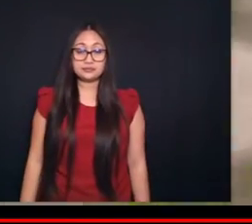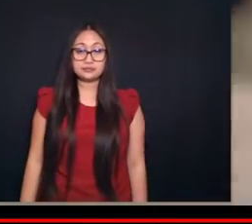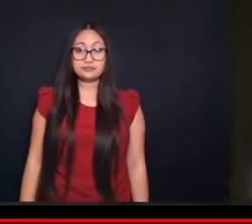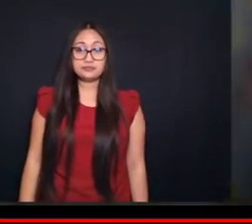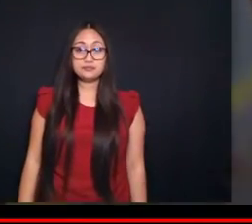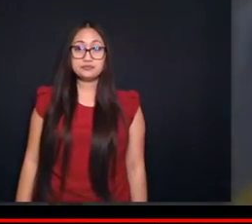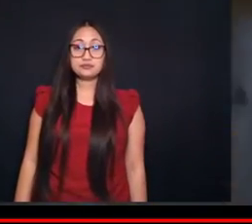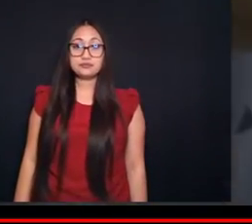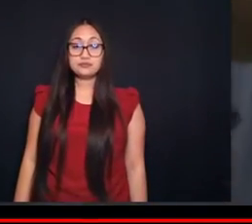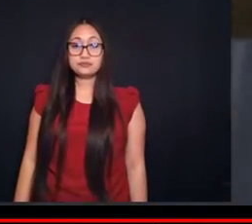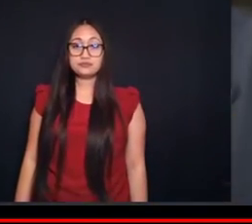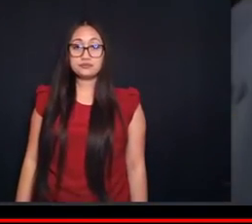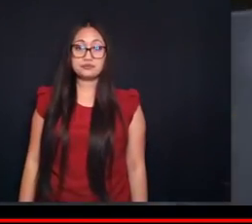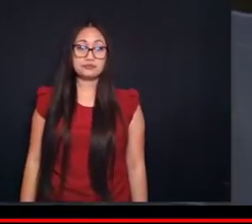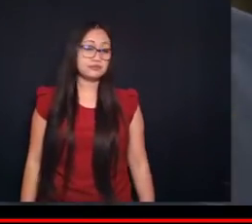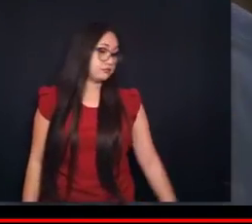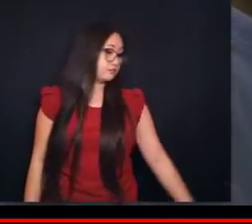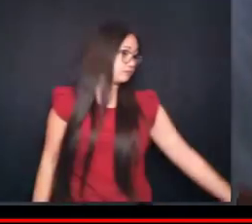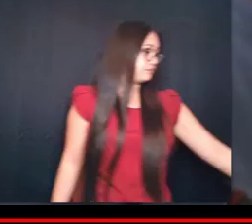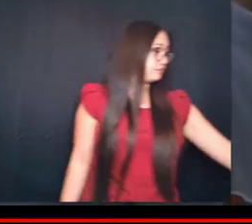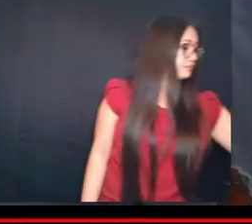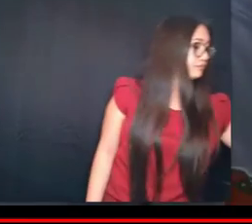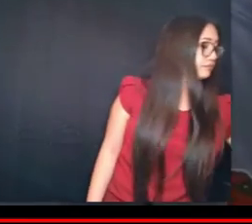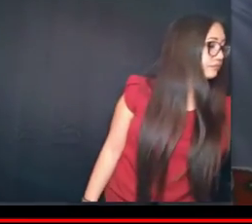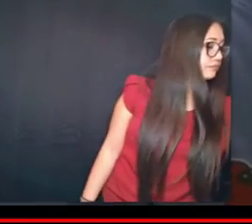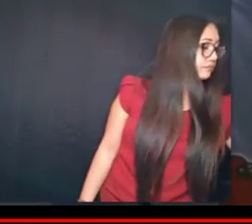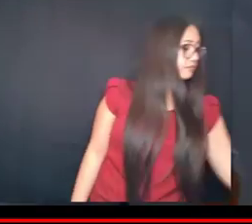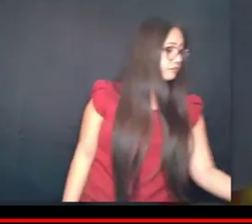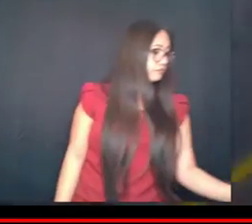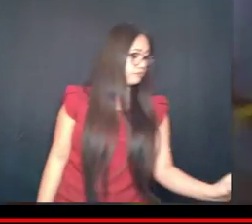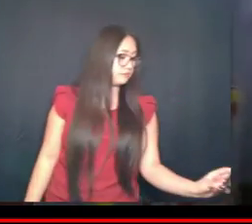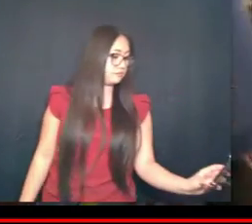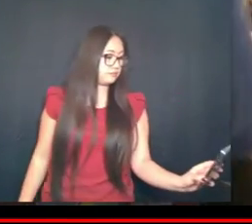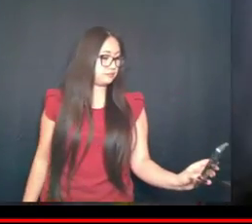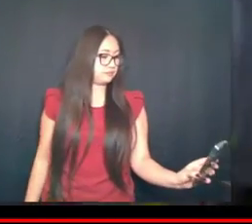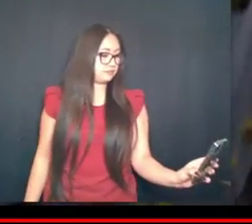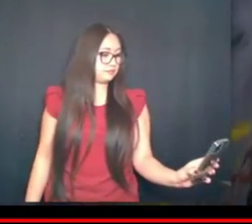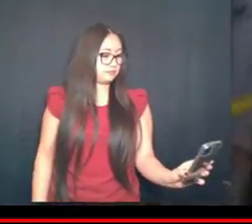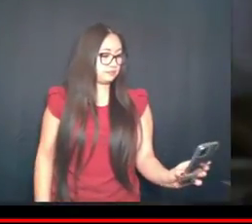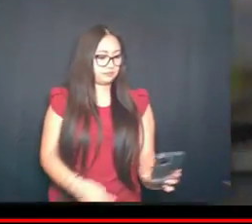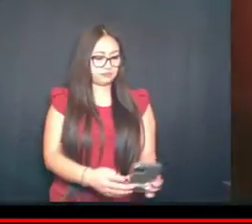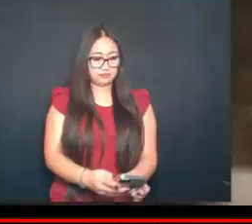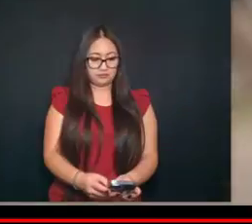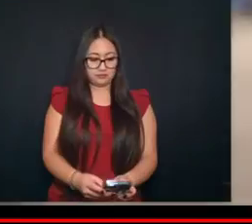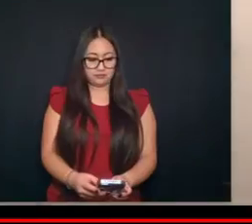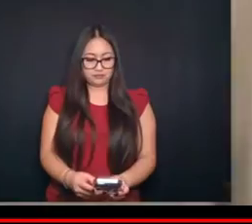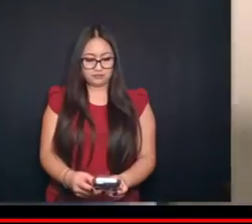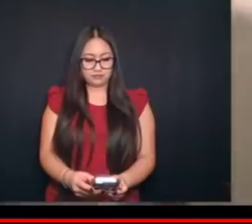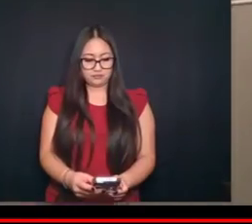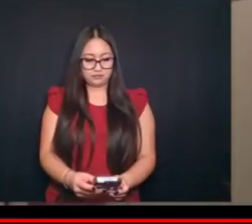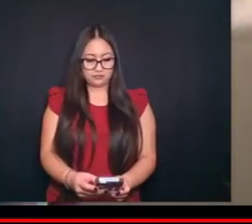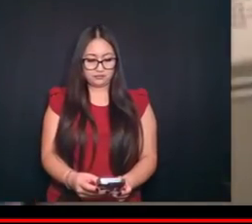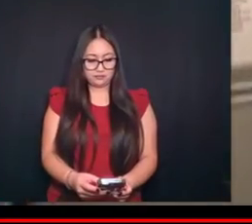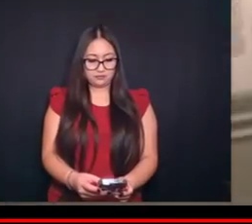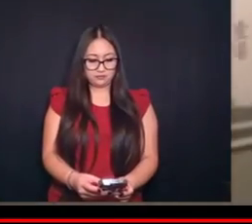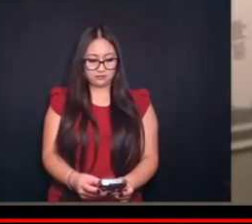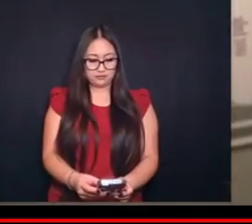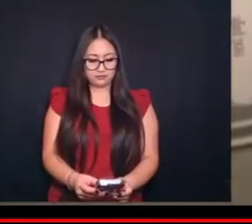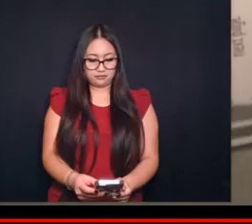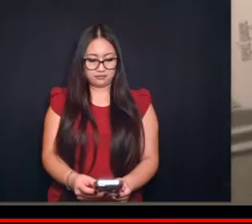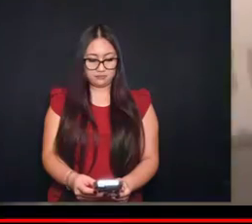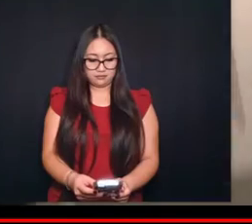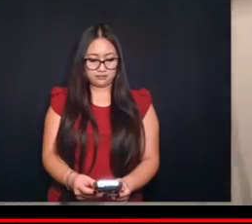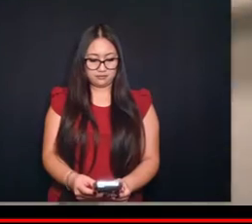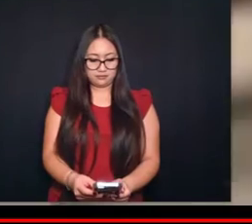rain and strong wind force them off the water. No, it says they additionally they spend more of their time on